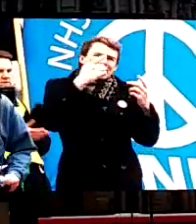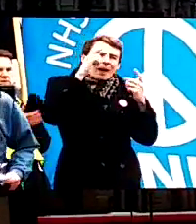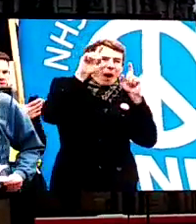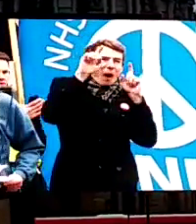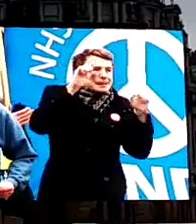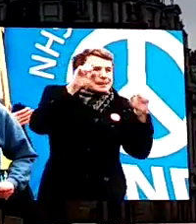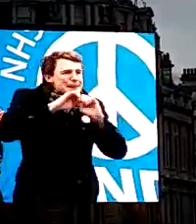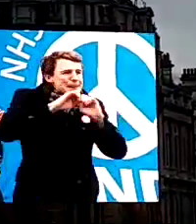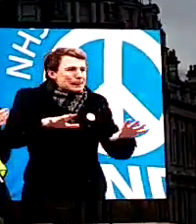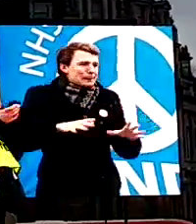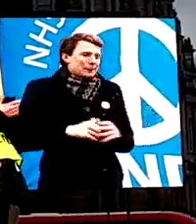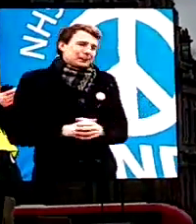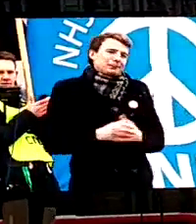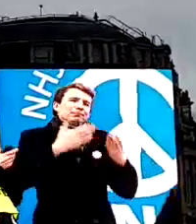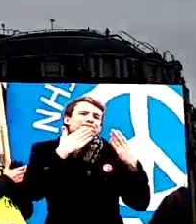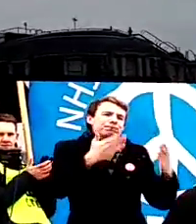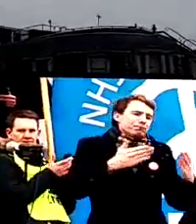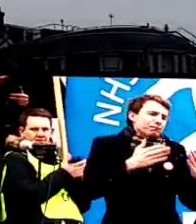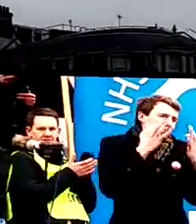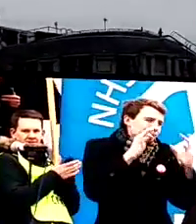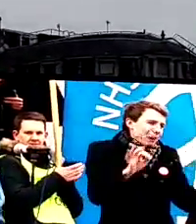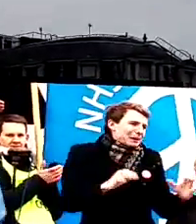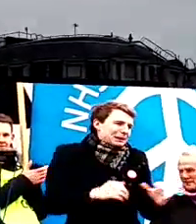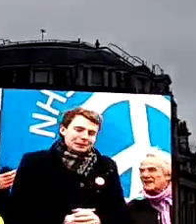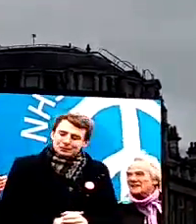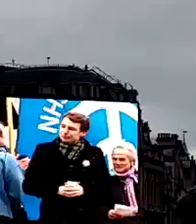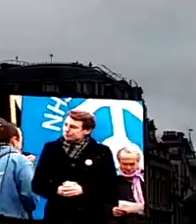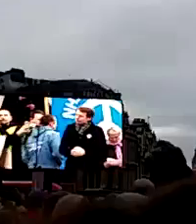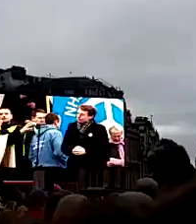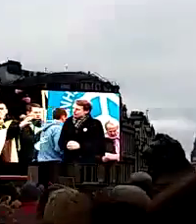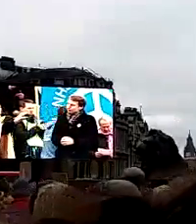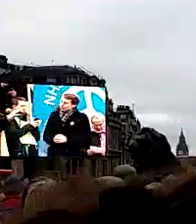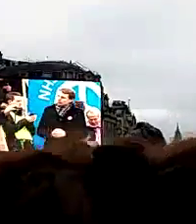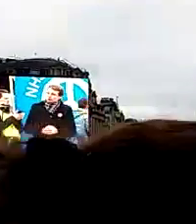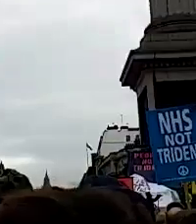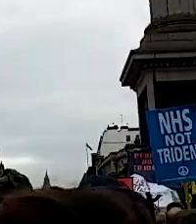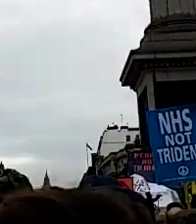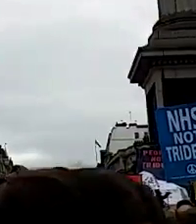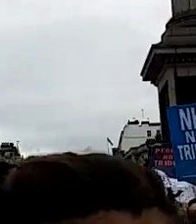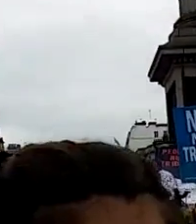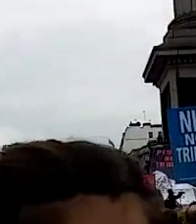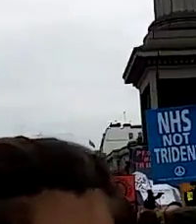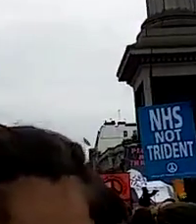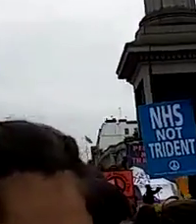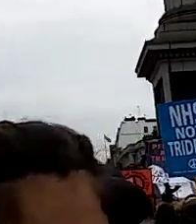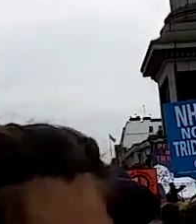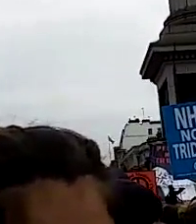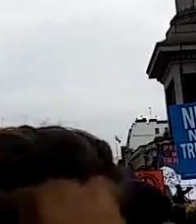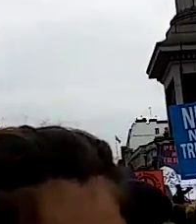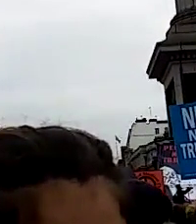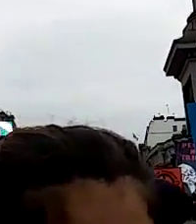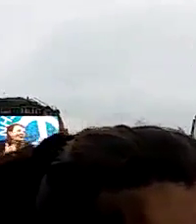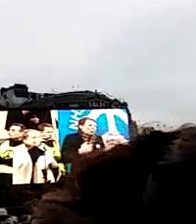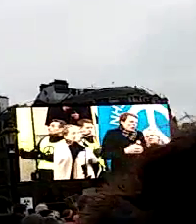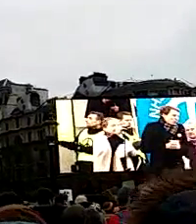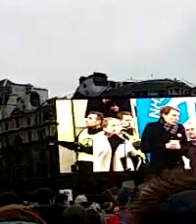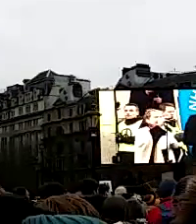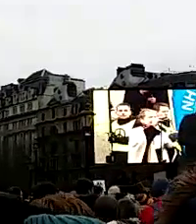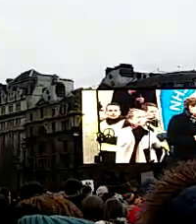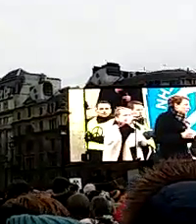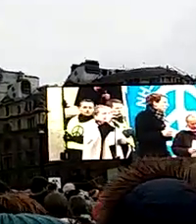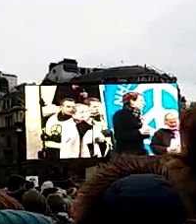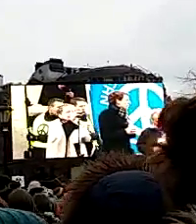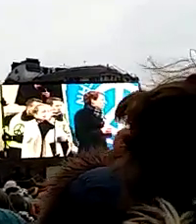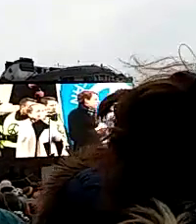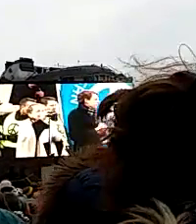Thank you. I think Jeremy Corbyn's going to be coming soon